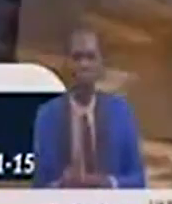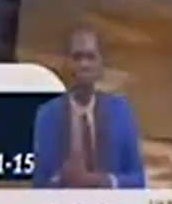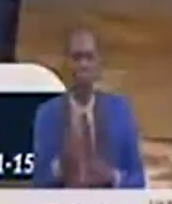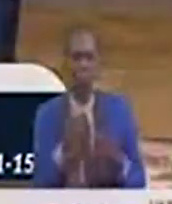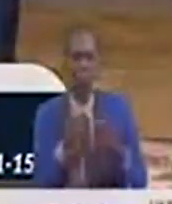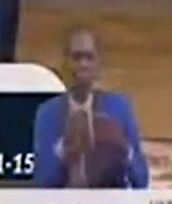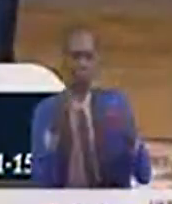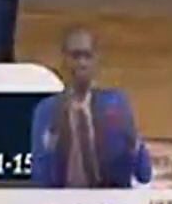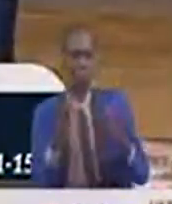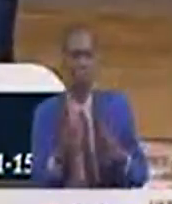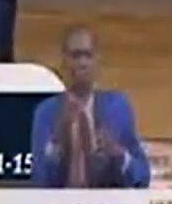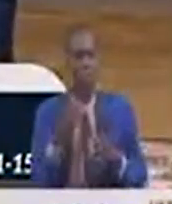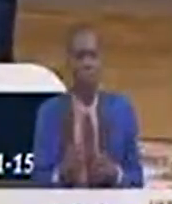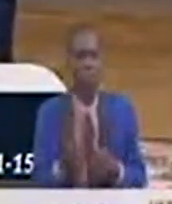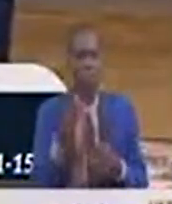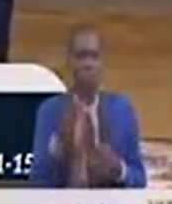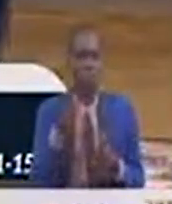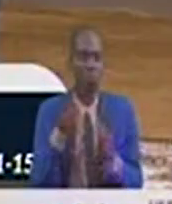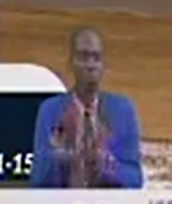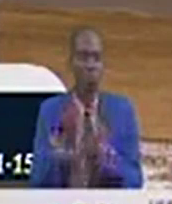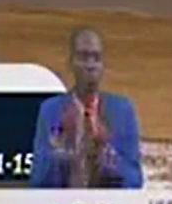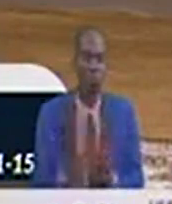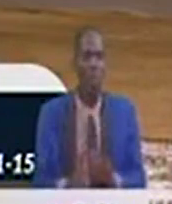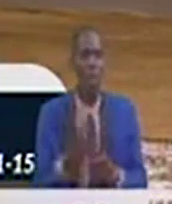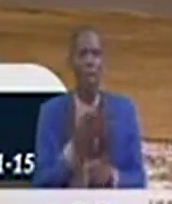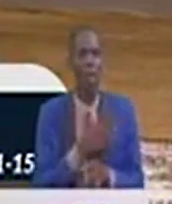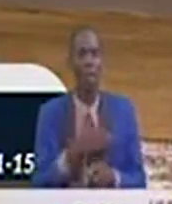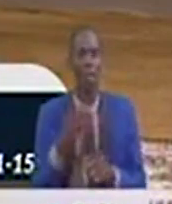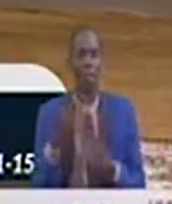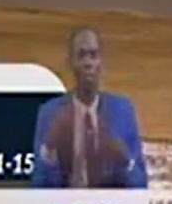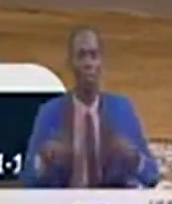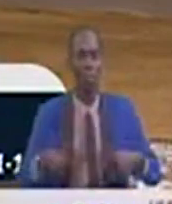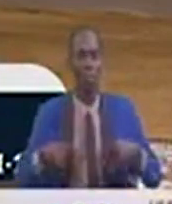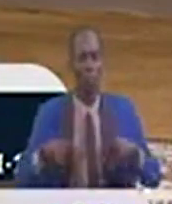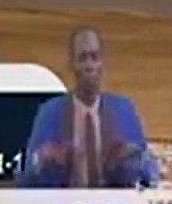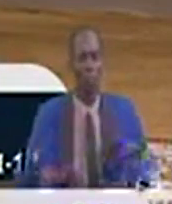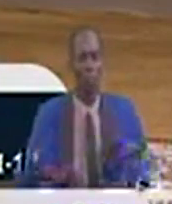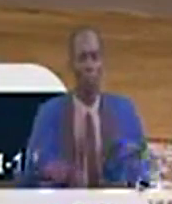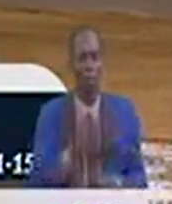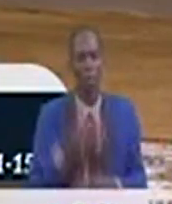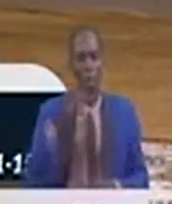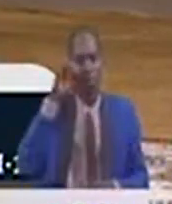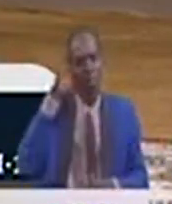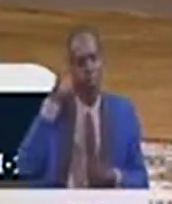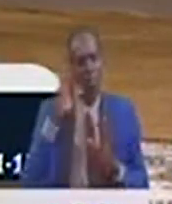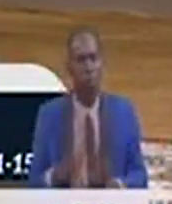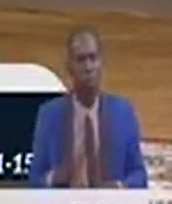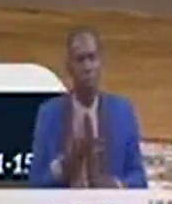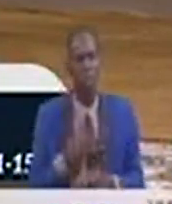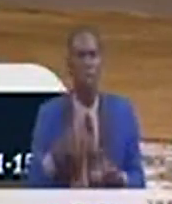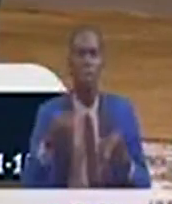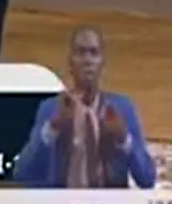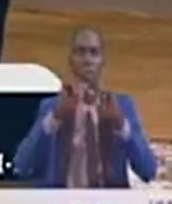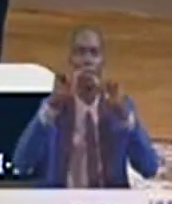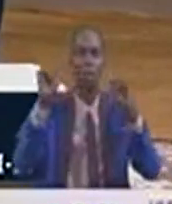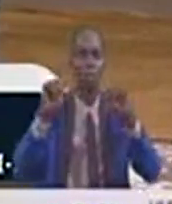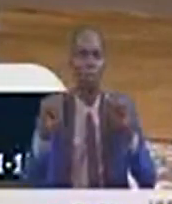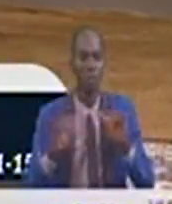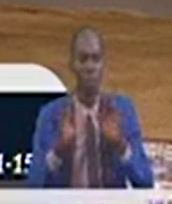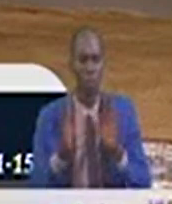the murderers, and the whoremongers, and the sorcerers, and the idolaters, and